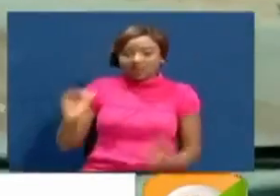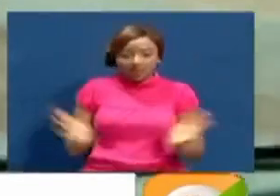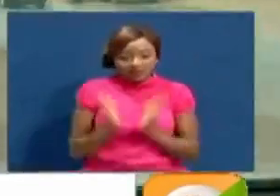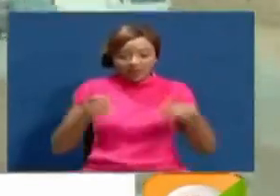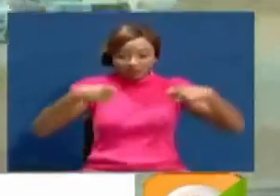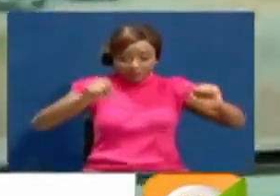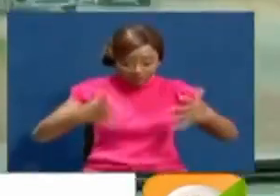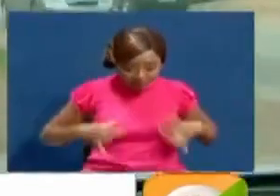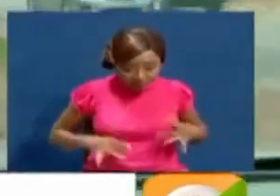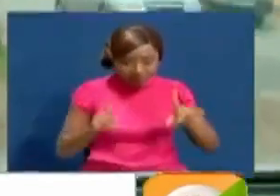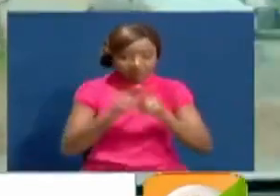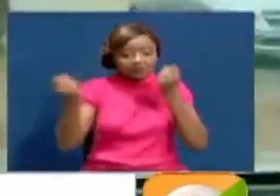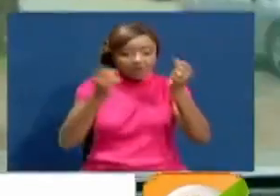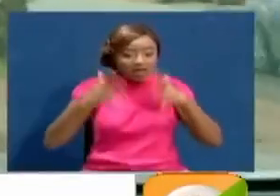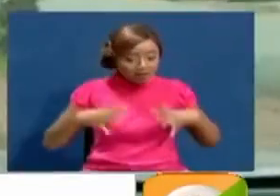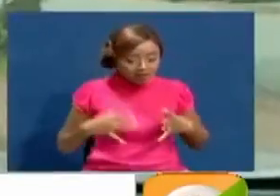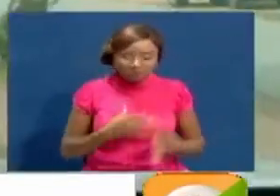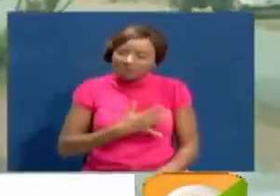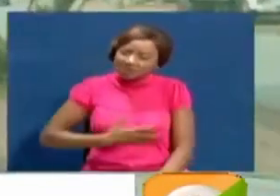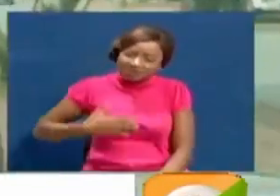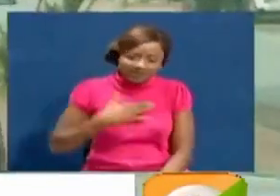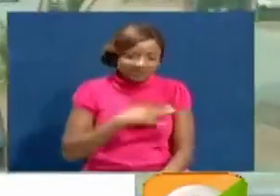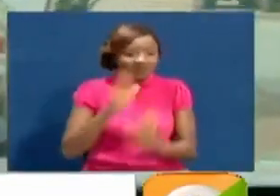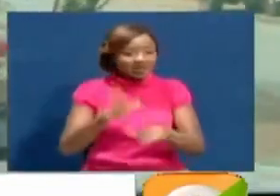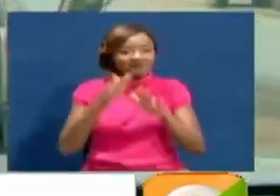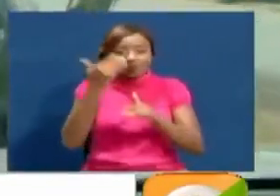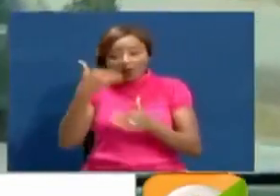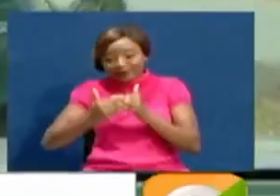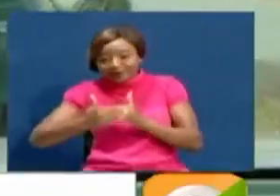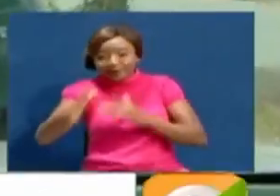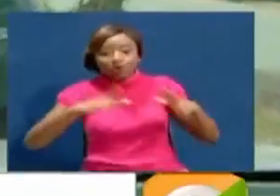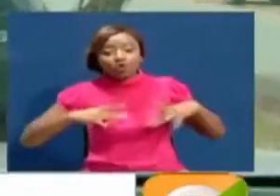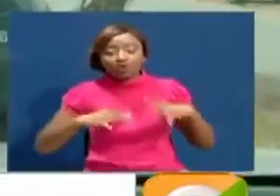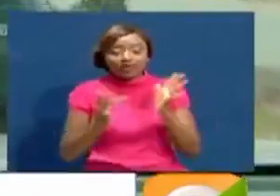border operators to adhere to road regulations ahead of the Christmas festivities.